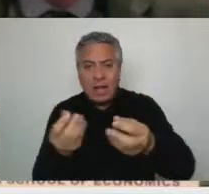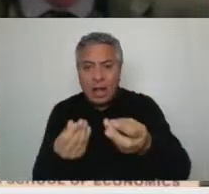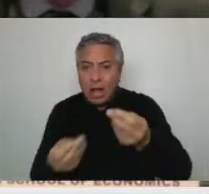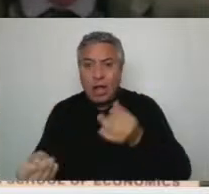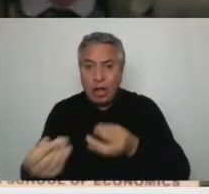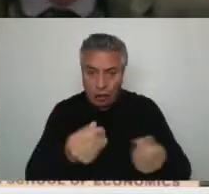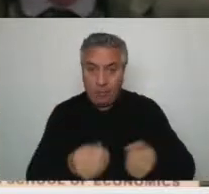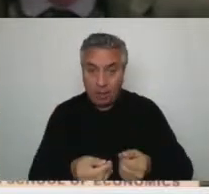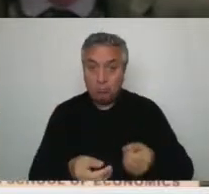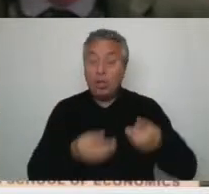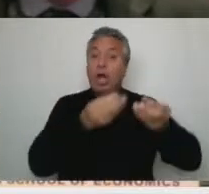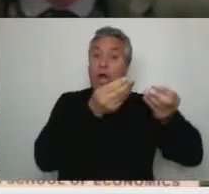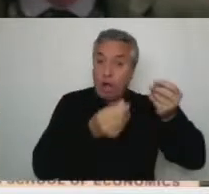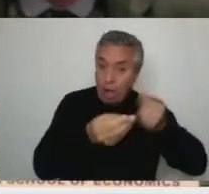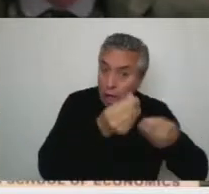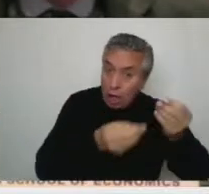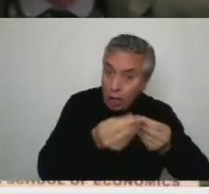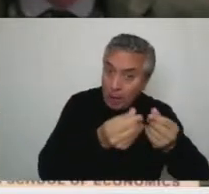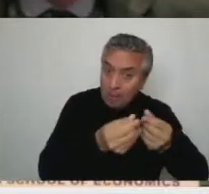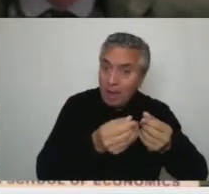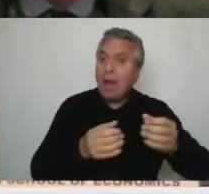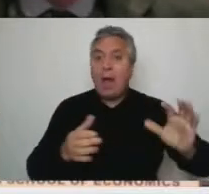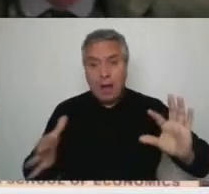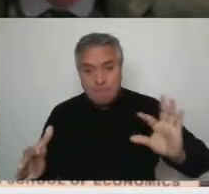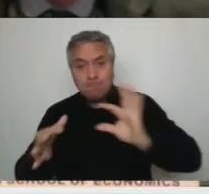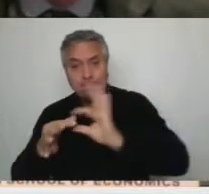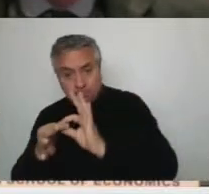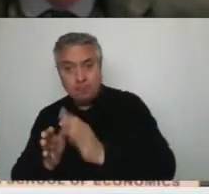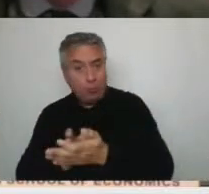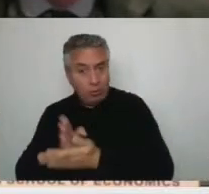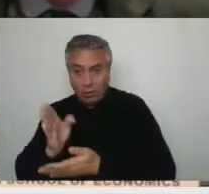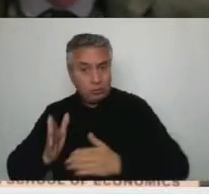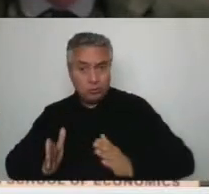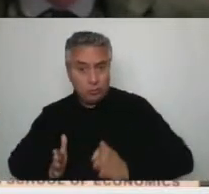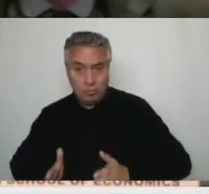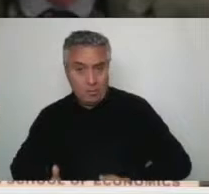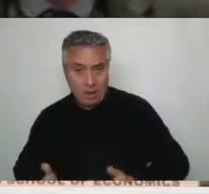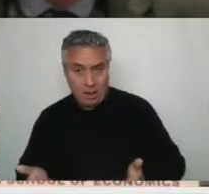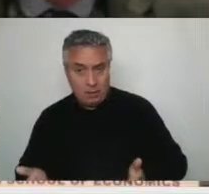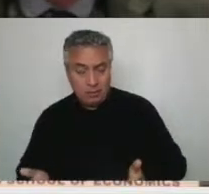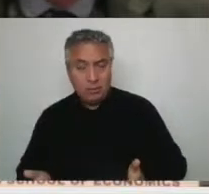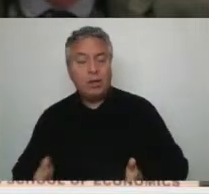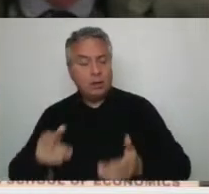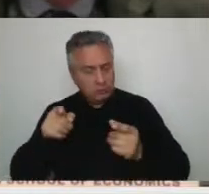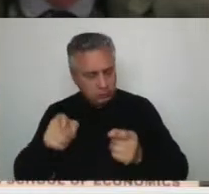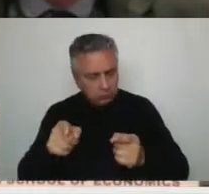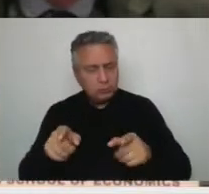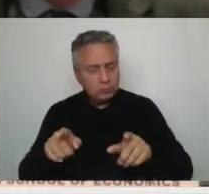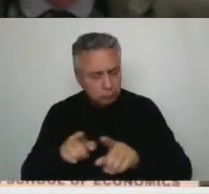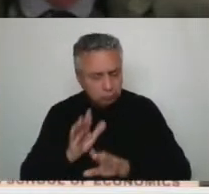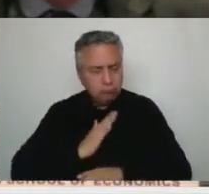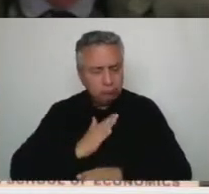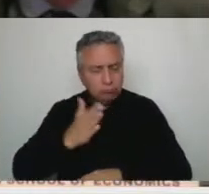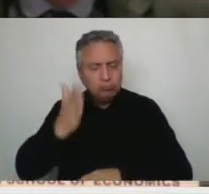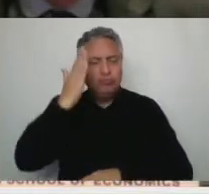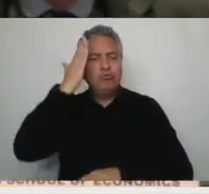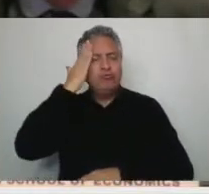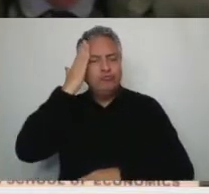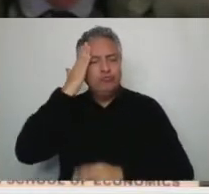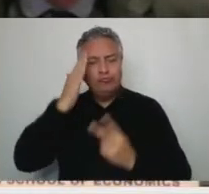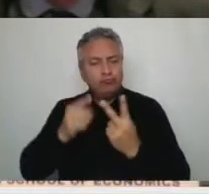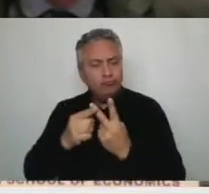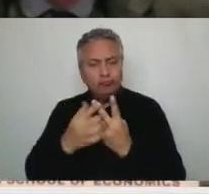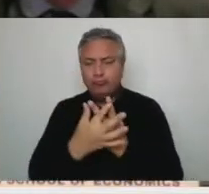maybe it's important to have this always in mind. Not is usually we used to say